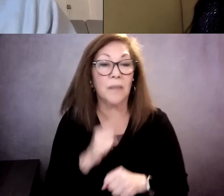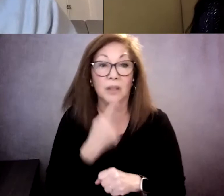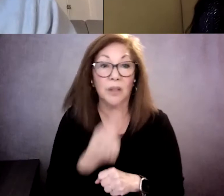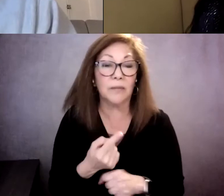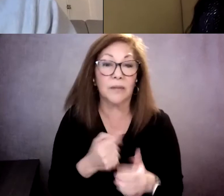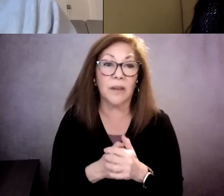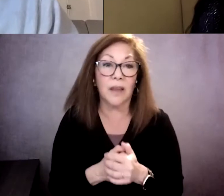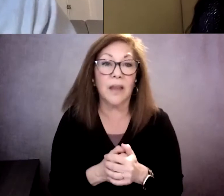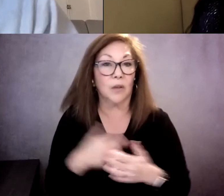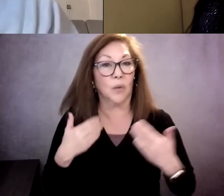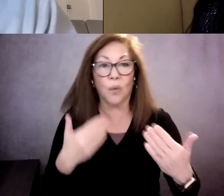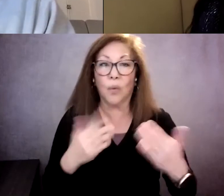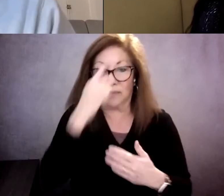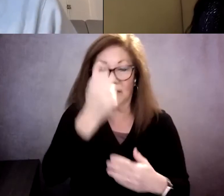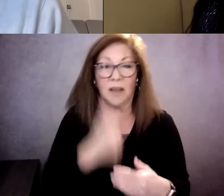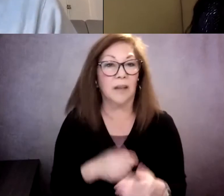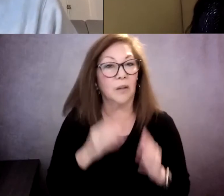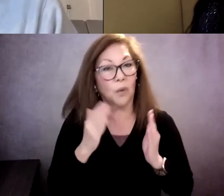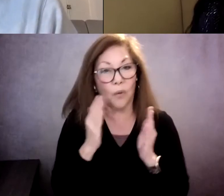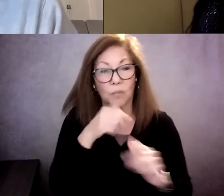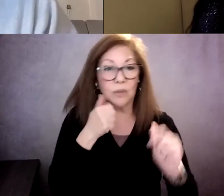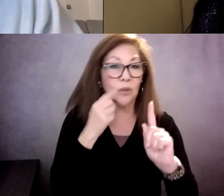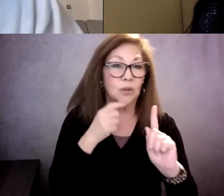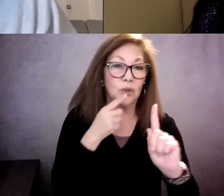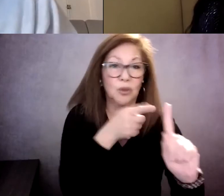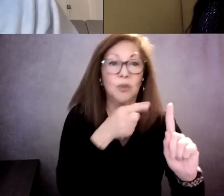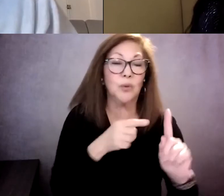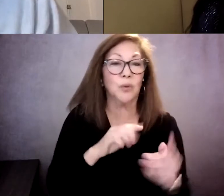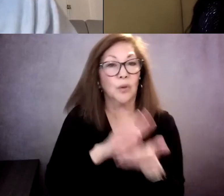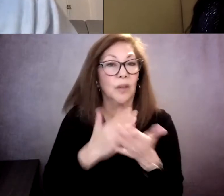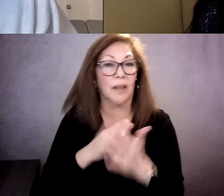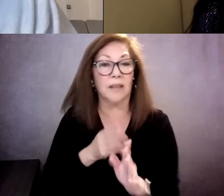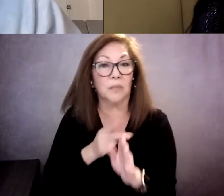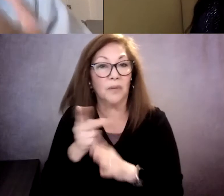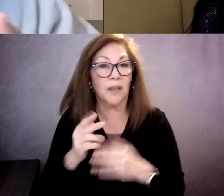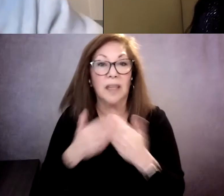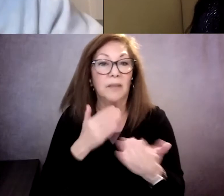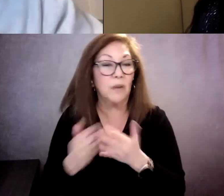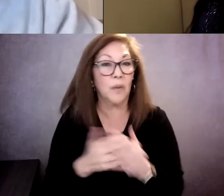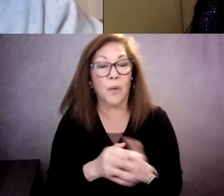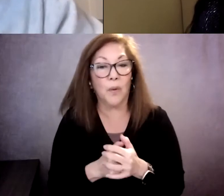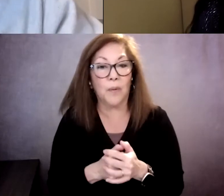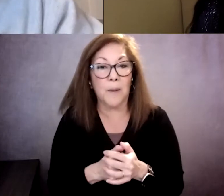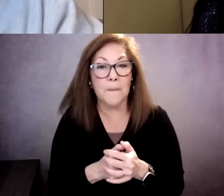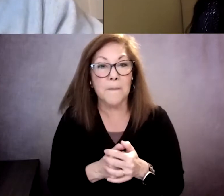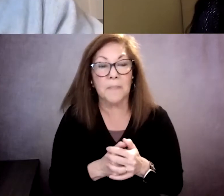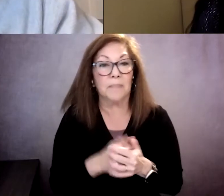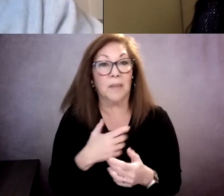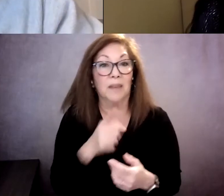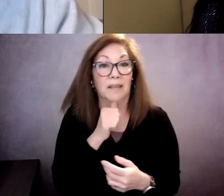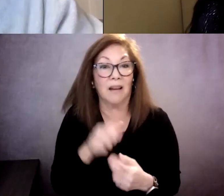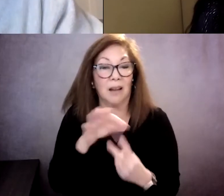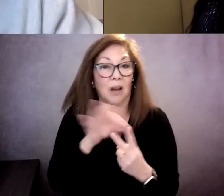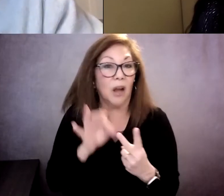on her own and pursue cooking as a profession, even if that may not have been an option